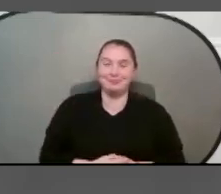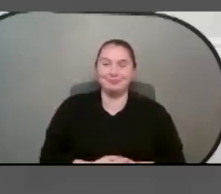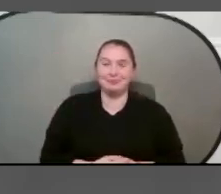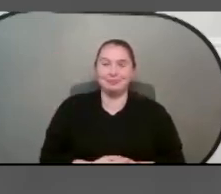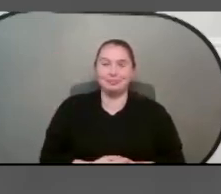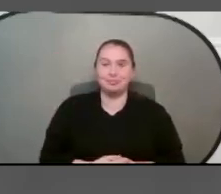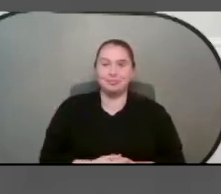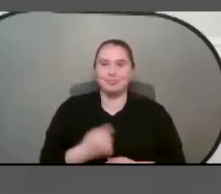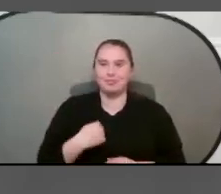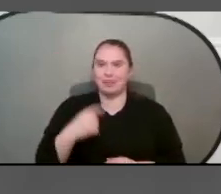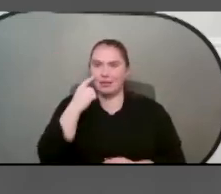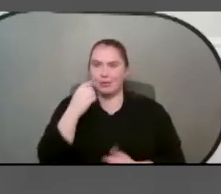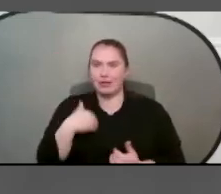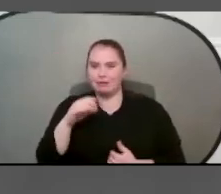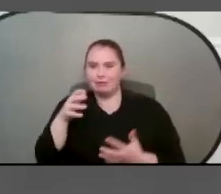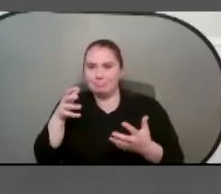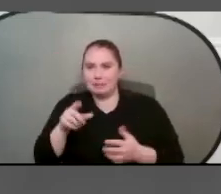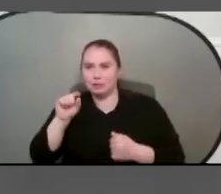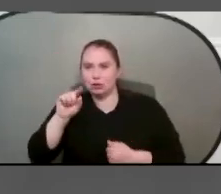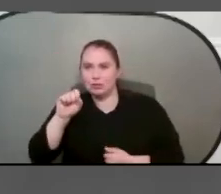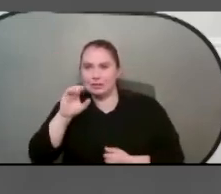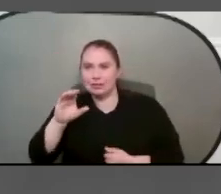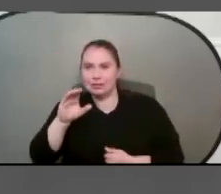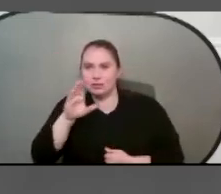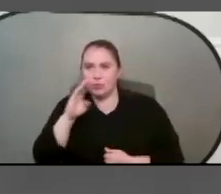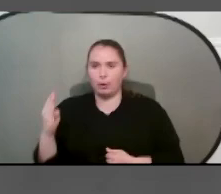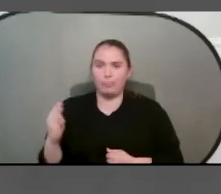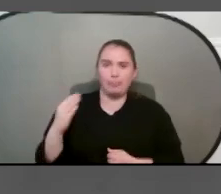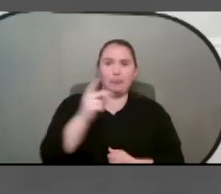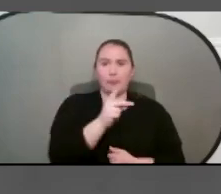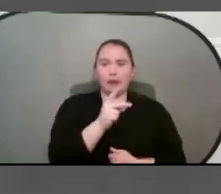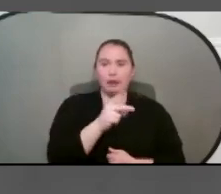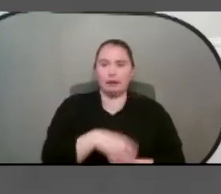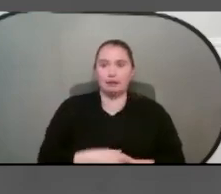And I think we have about 20 seconds before we get zoomed back out.